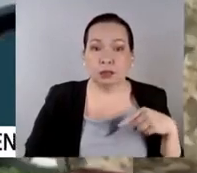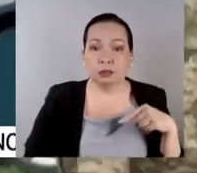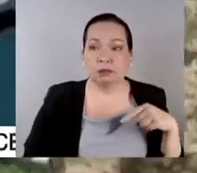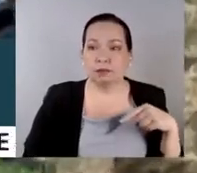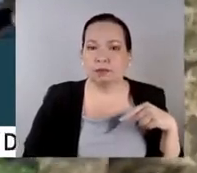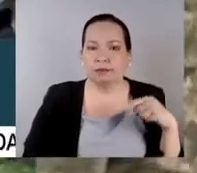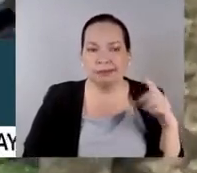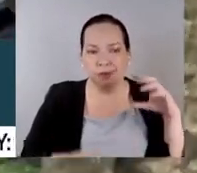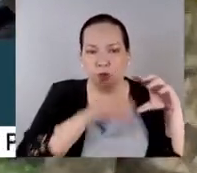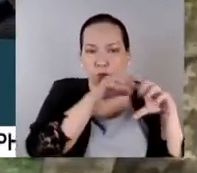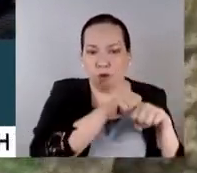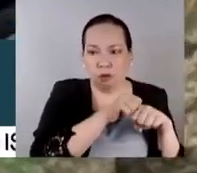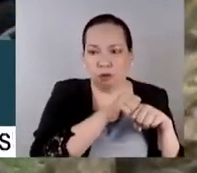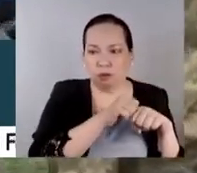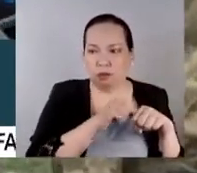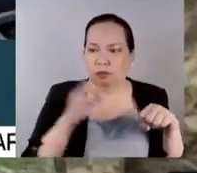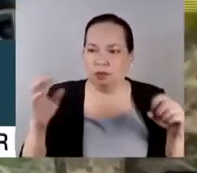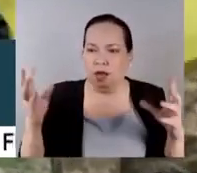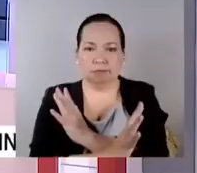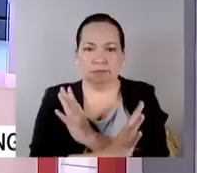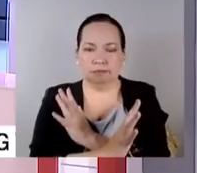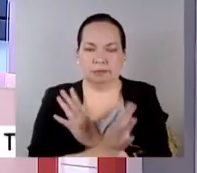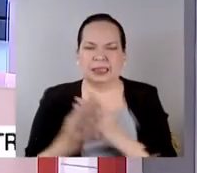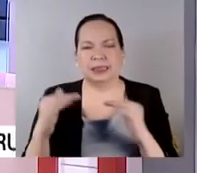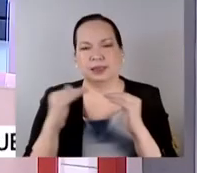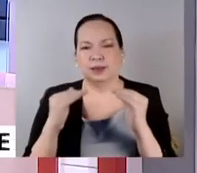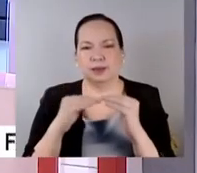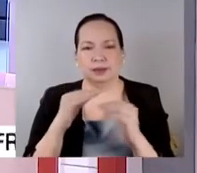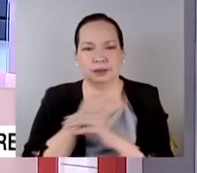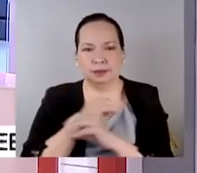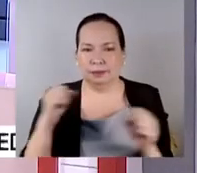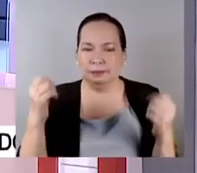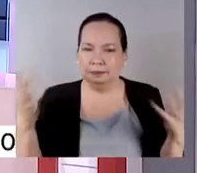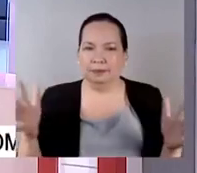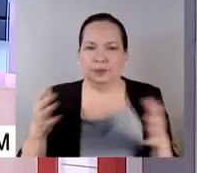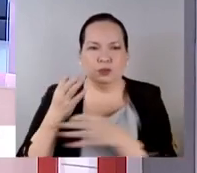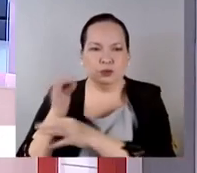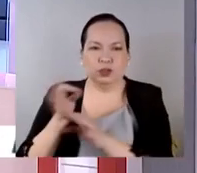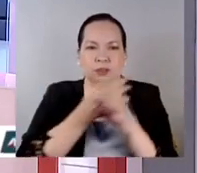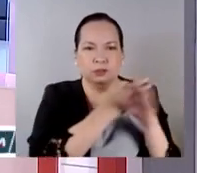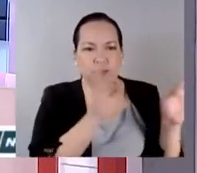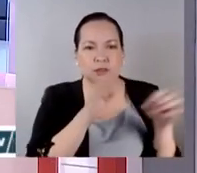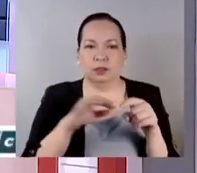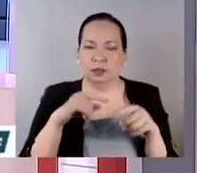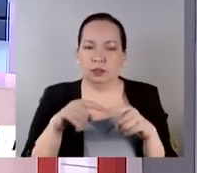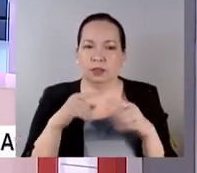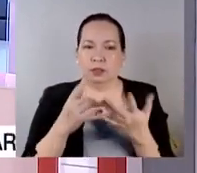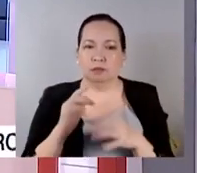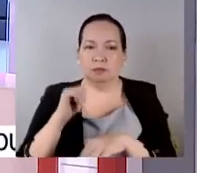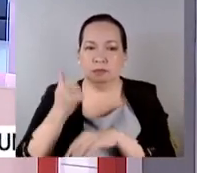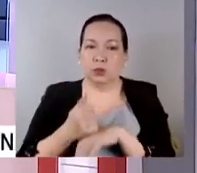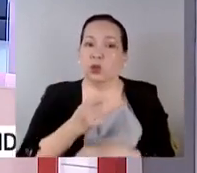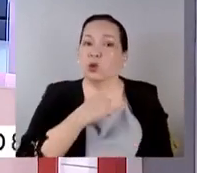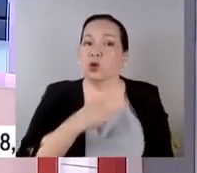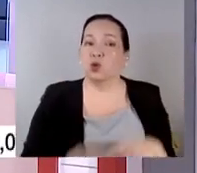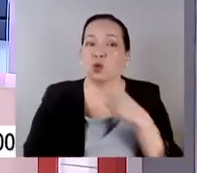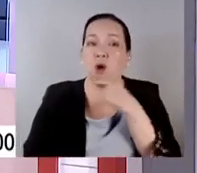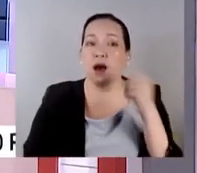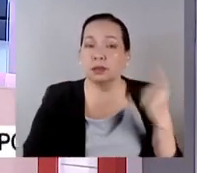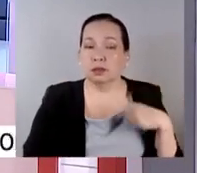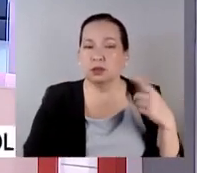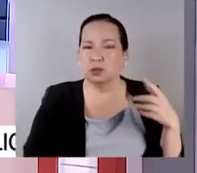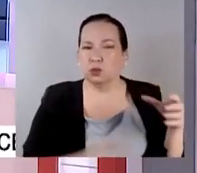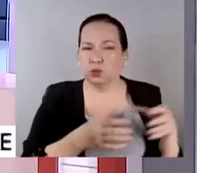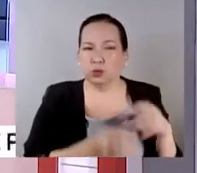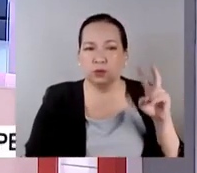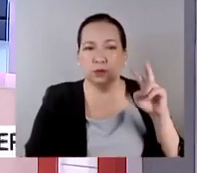released following negotiations. The founder of Russia's most powerful mercenary group, Wagner, asserts his group will not sign